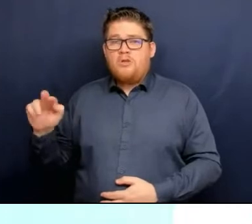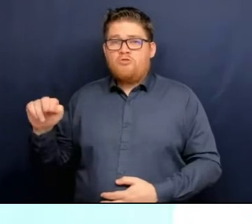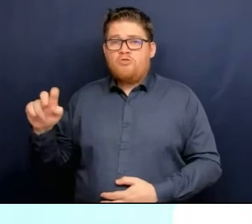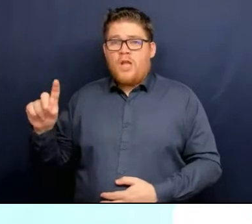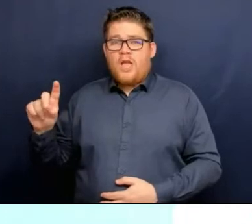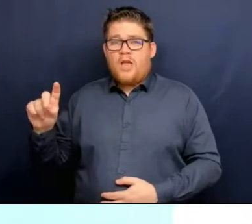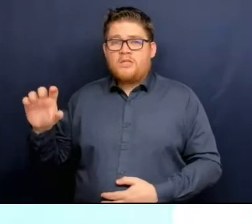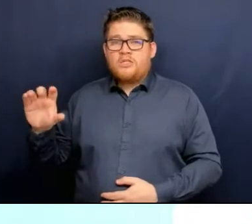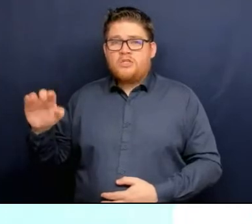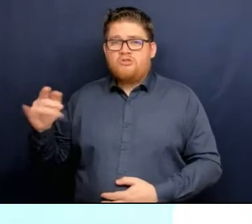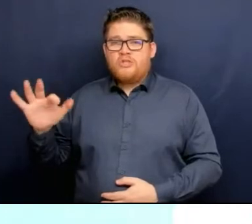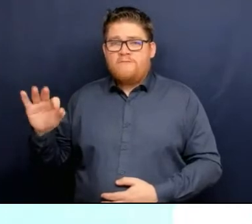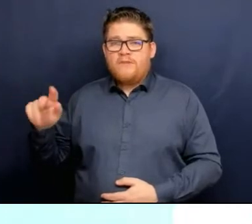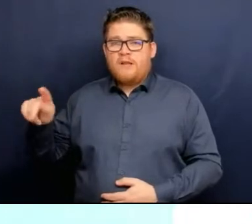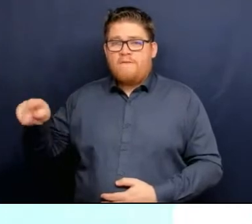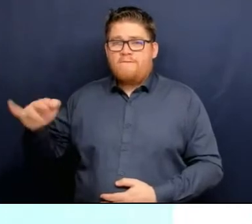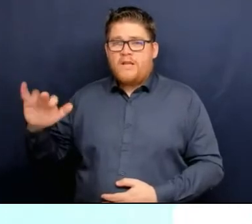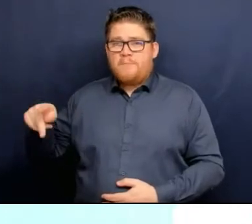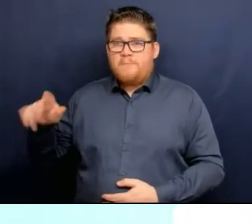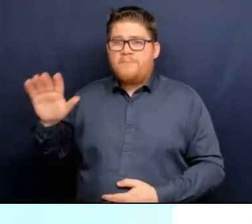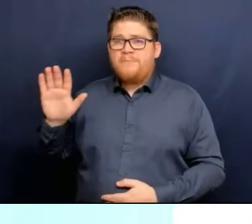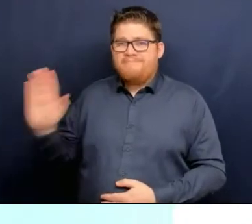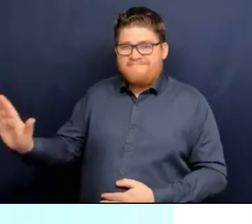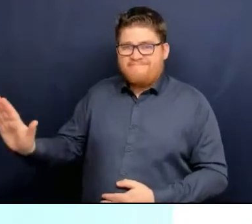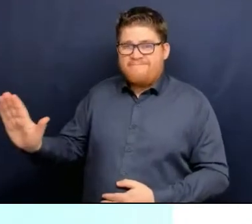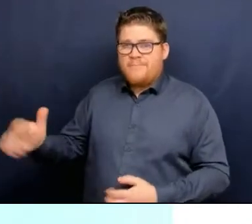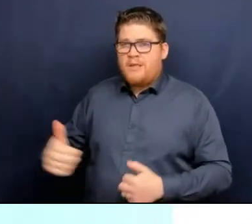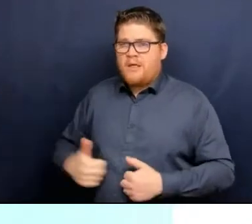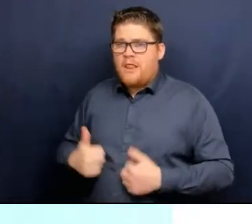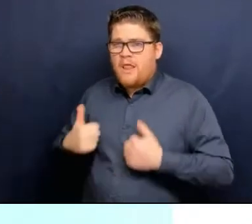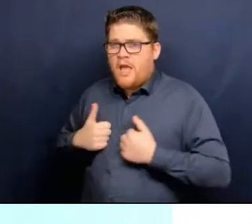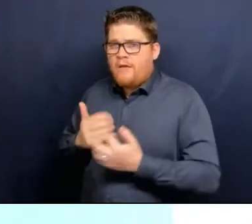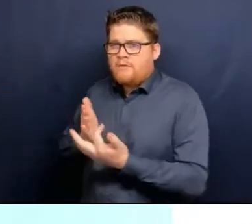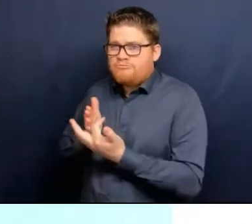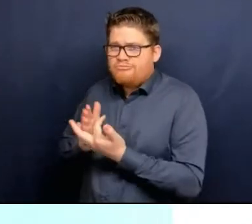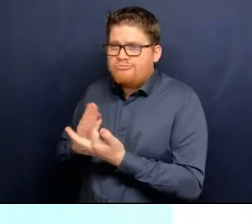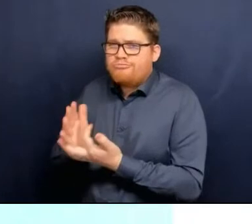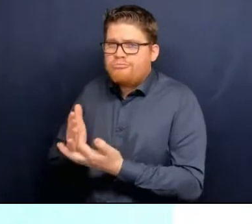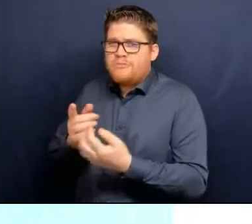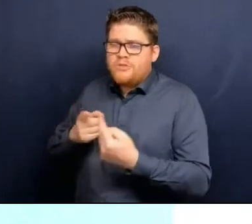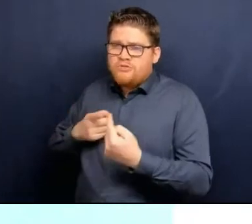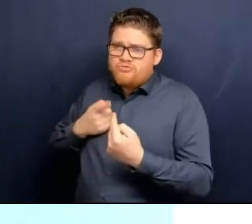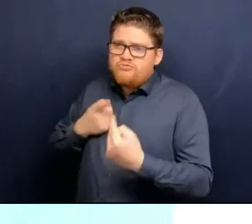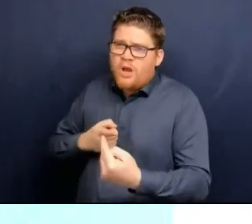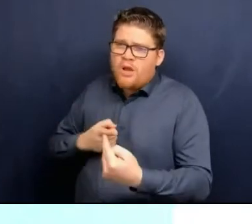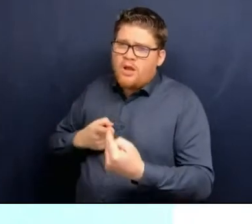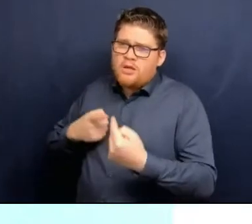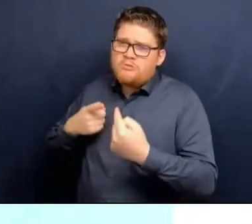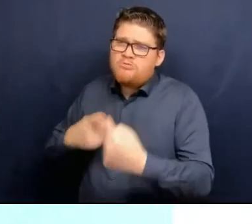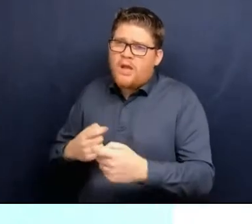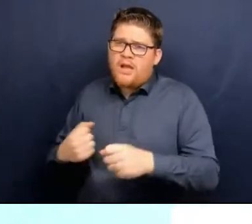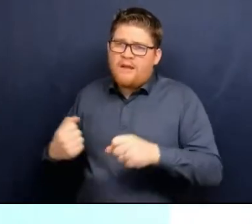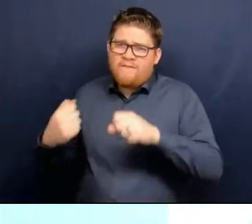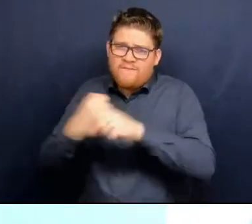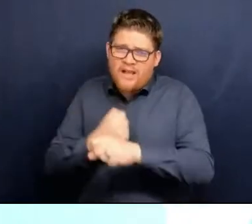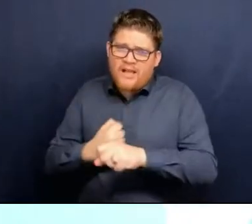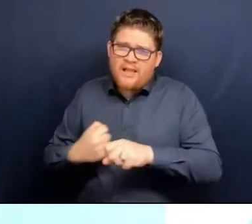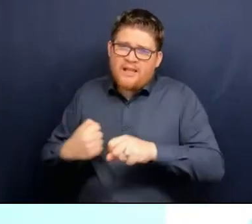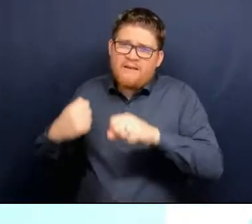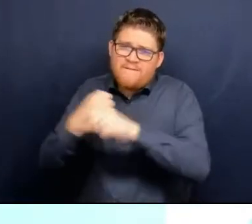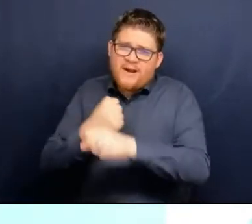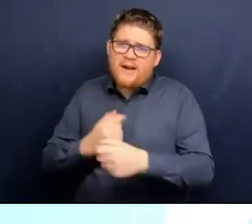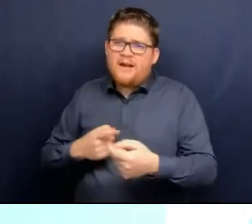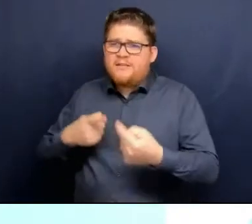it's been a life filled with struggle, a life filled with joy, and a life filled with the culmination of that work in November